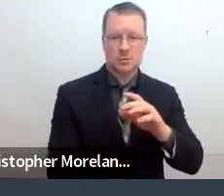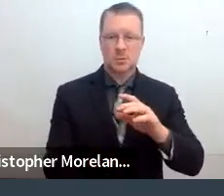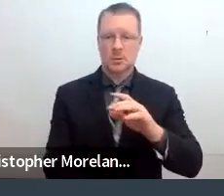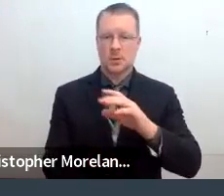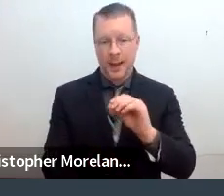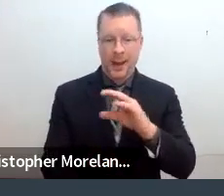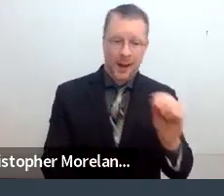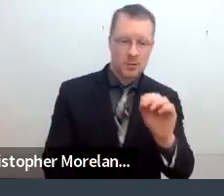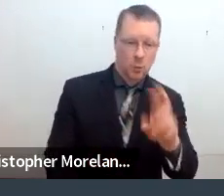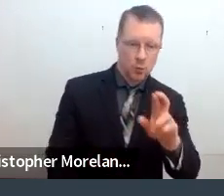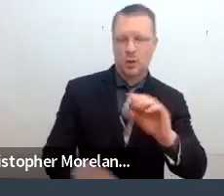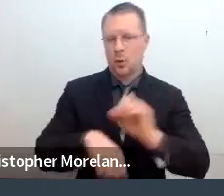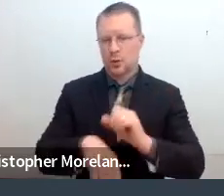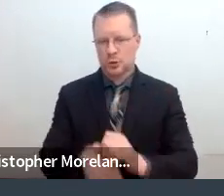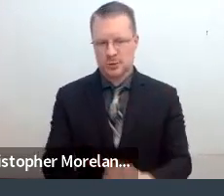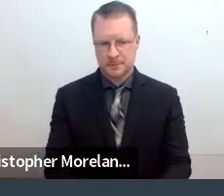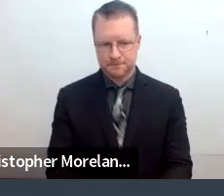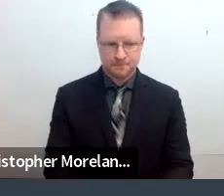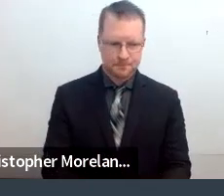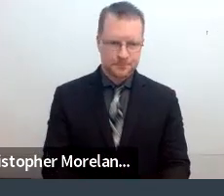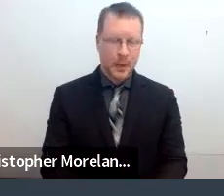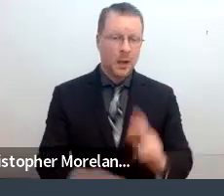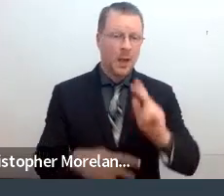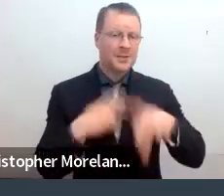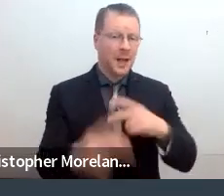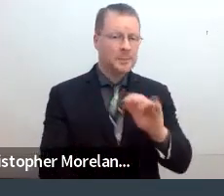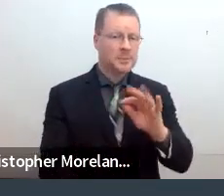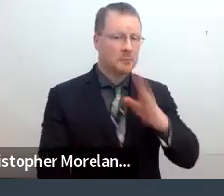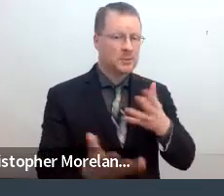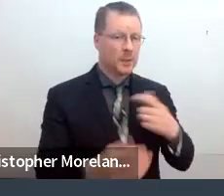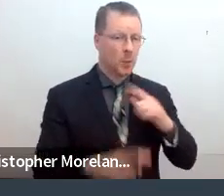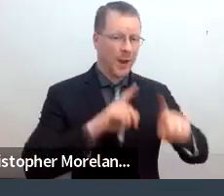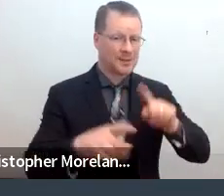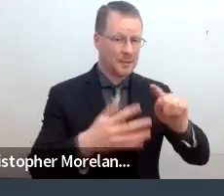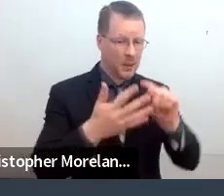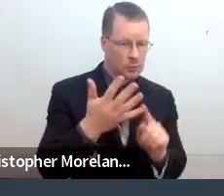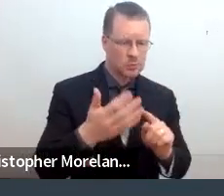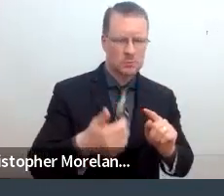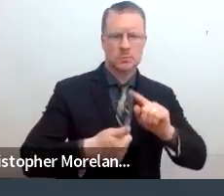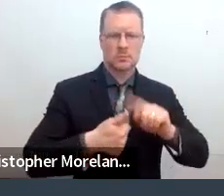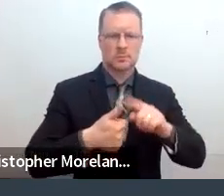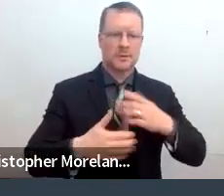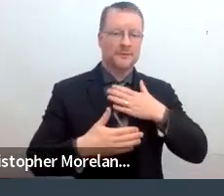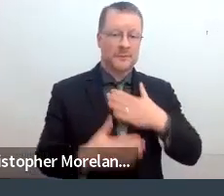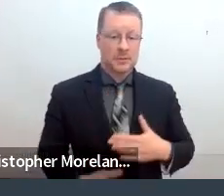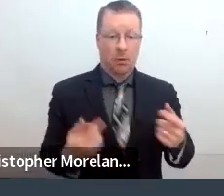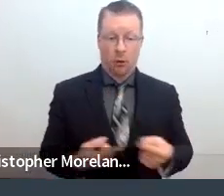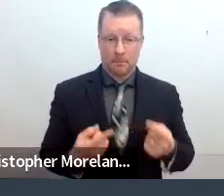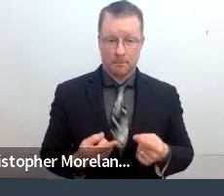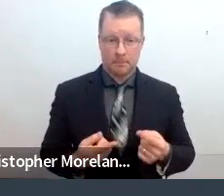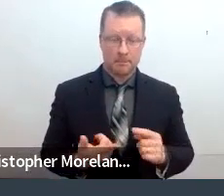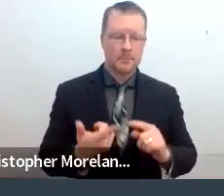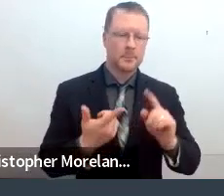from either patients and or colleagues. The types of mistreatment that we specifically